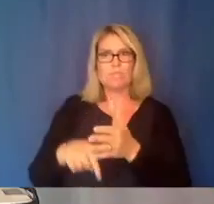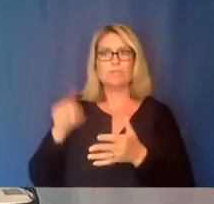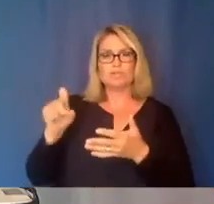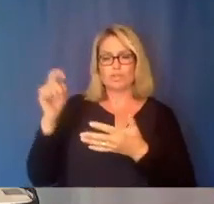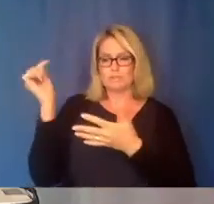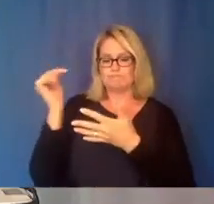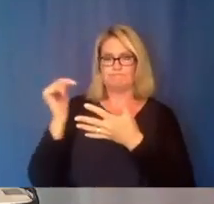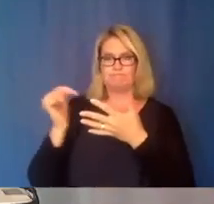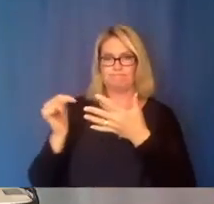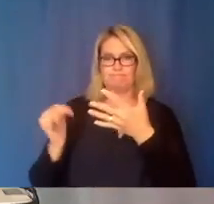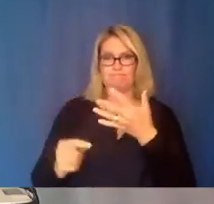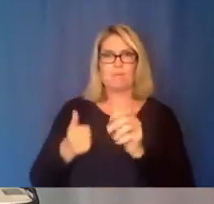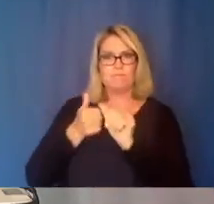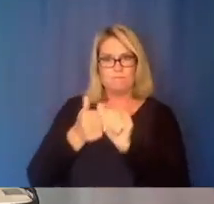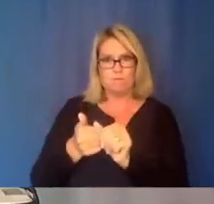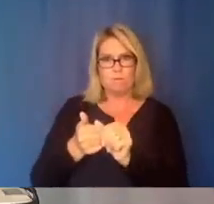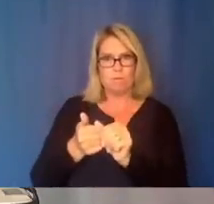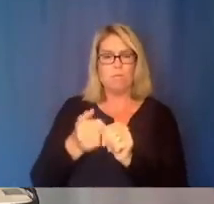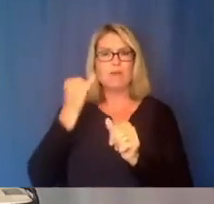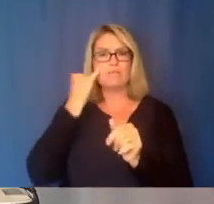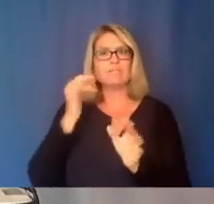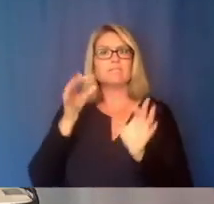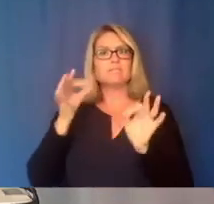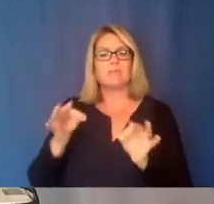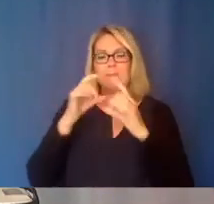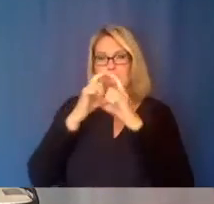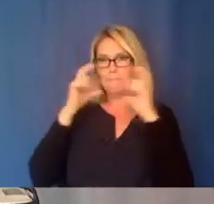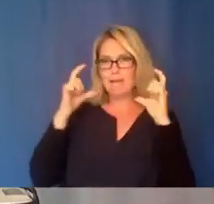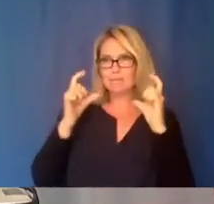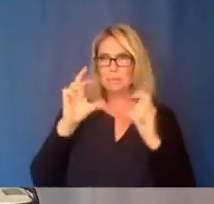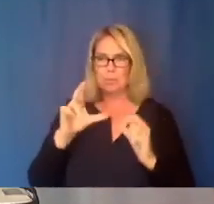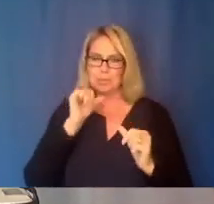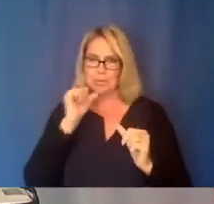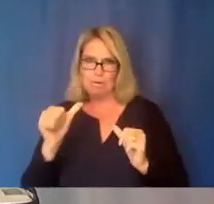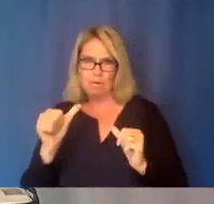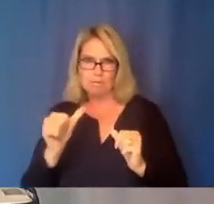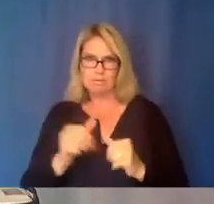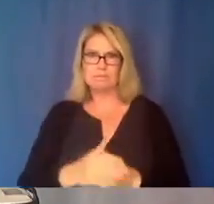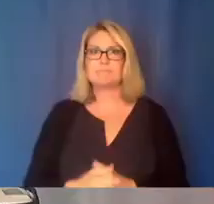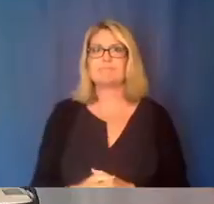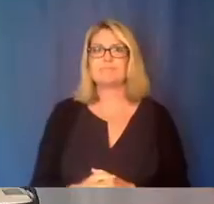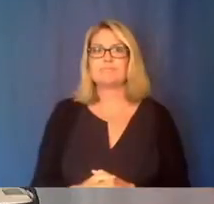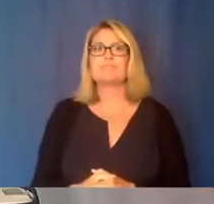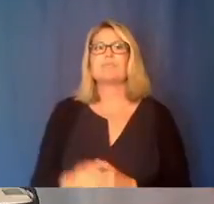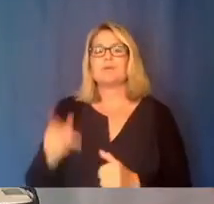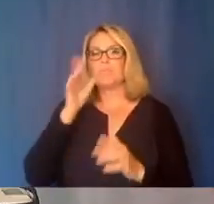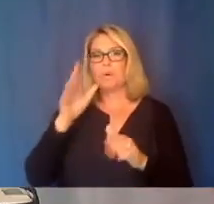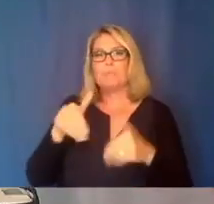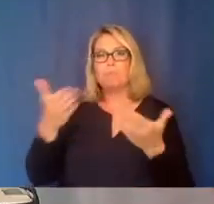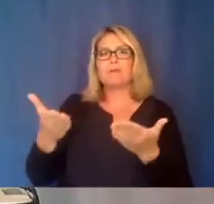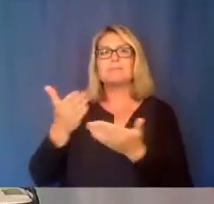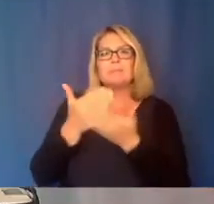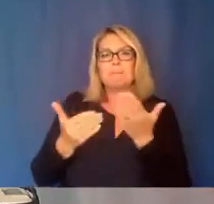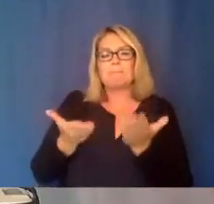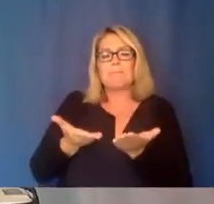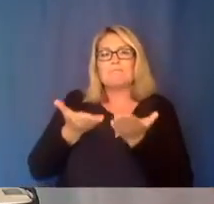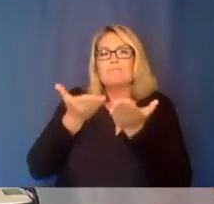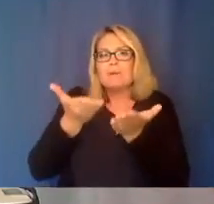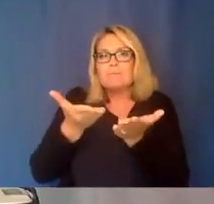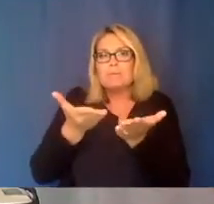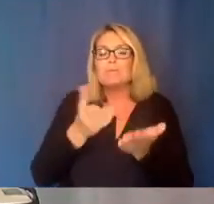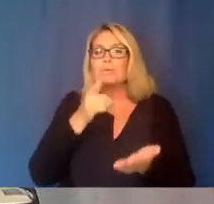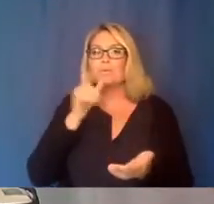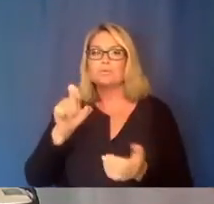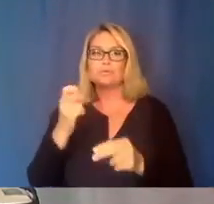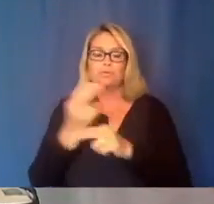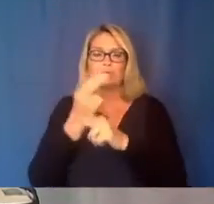considered in making the decision to wear a mask or not. And she will be providing some recommendations on just who should wear a